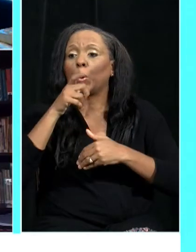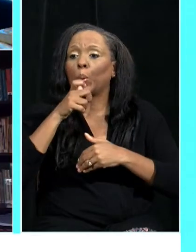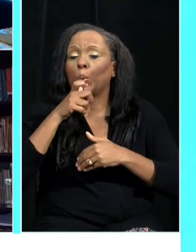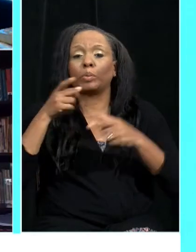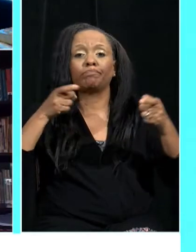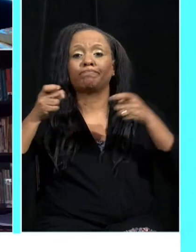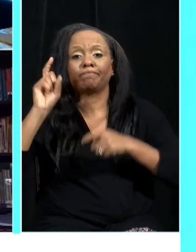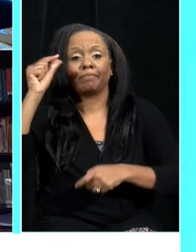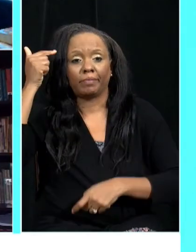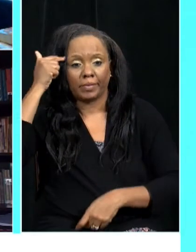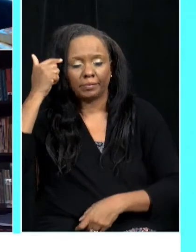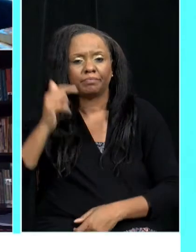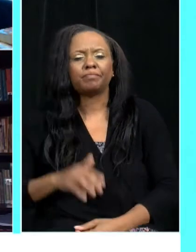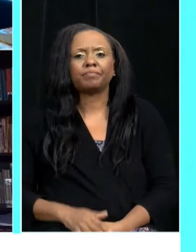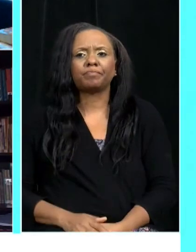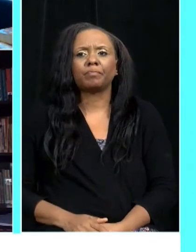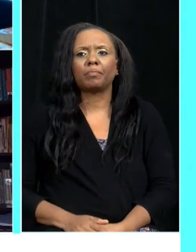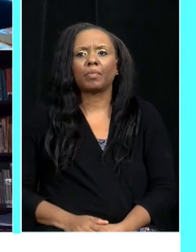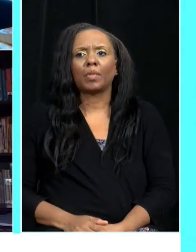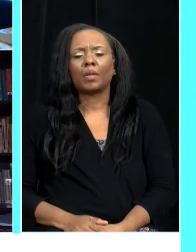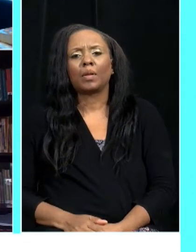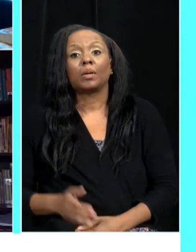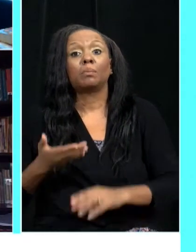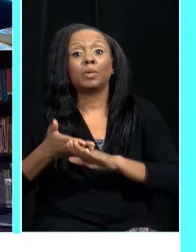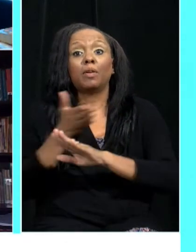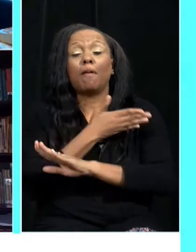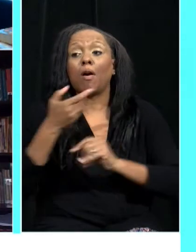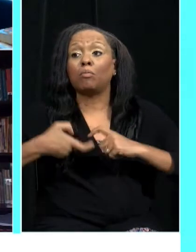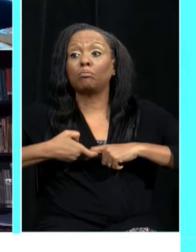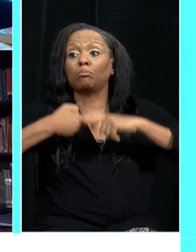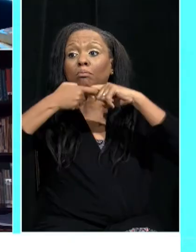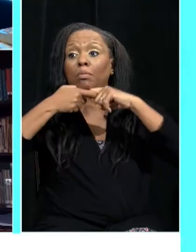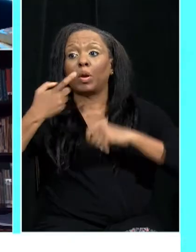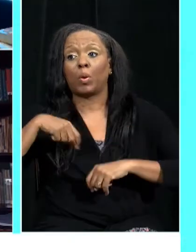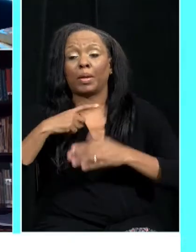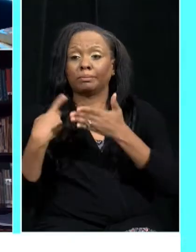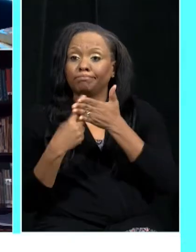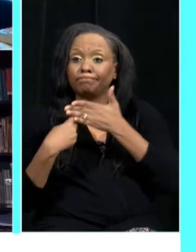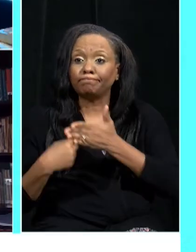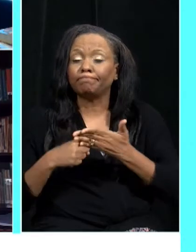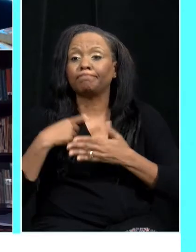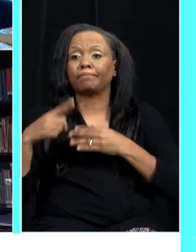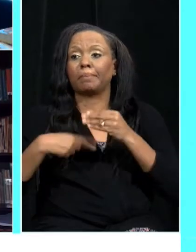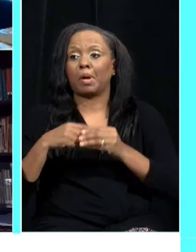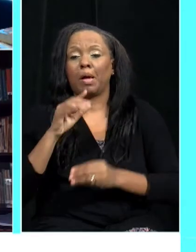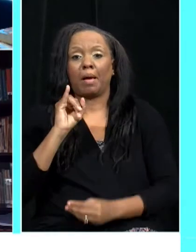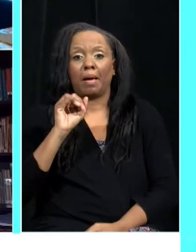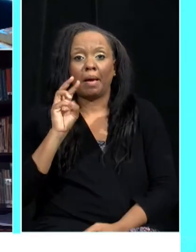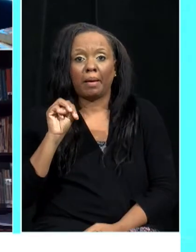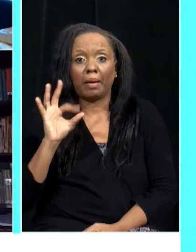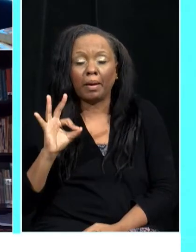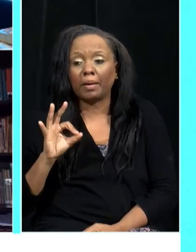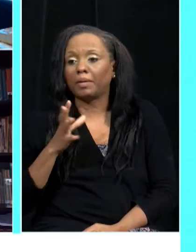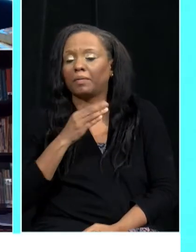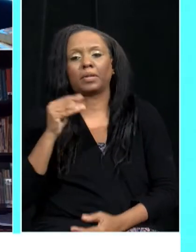we were looking at the IMF talking about that some state-owned enterprises still need further reform. And